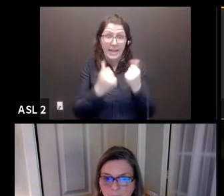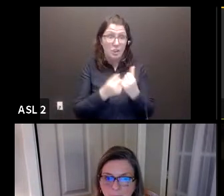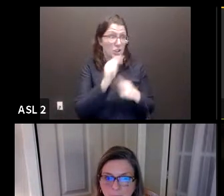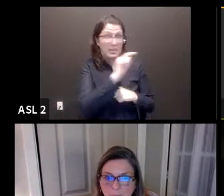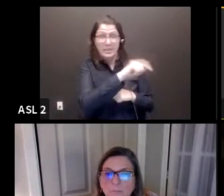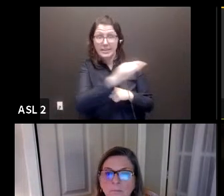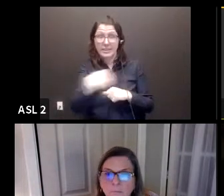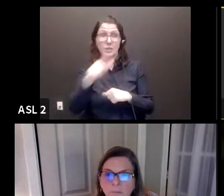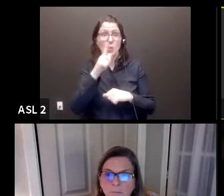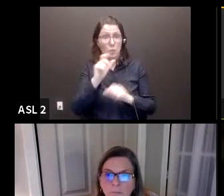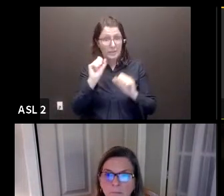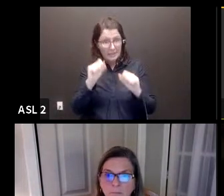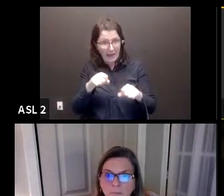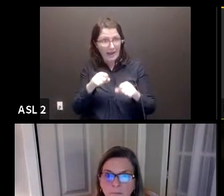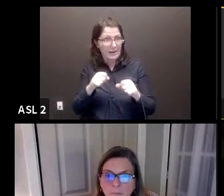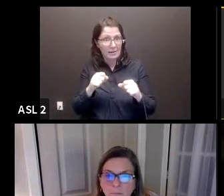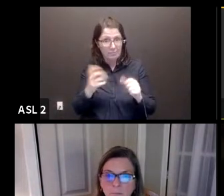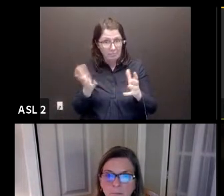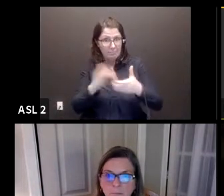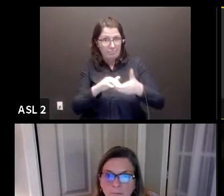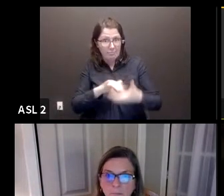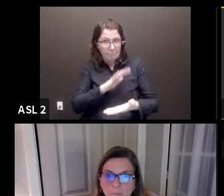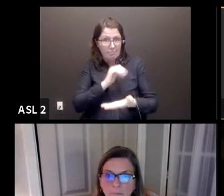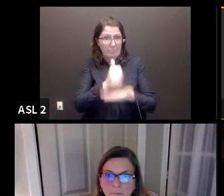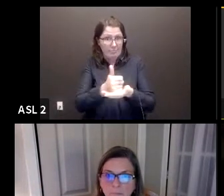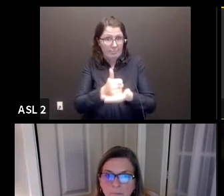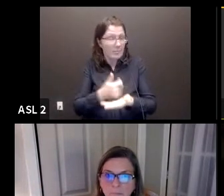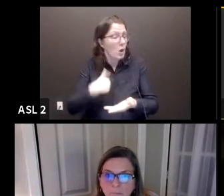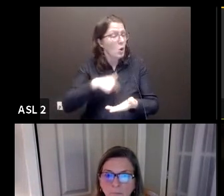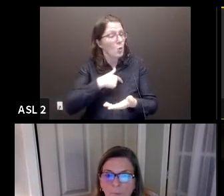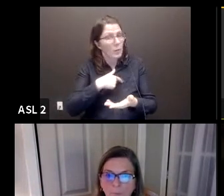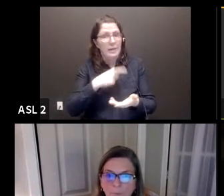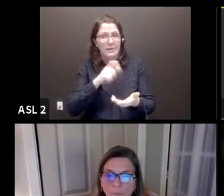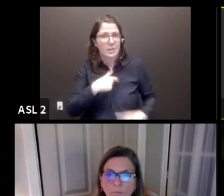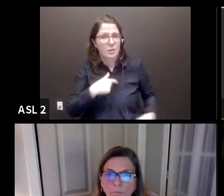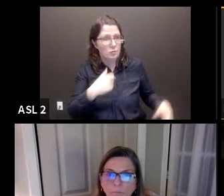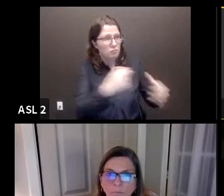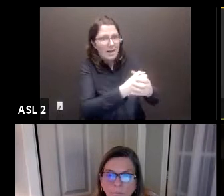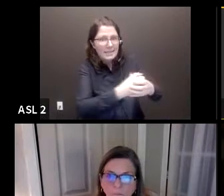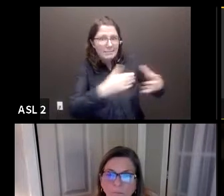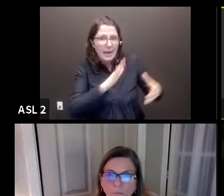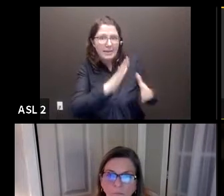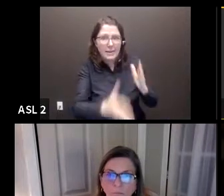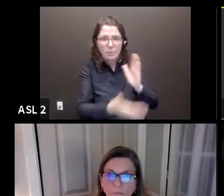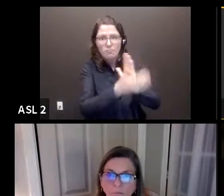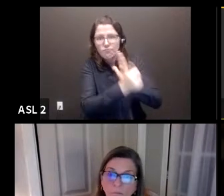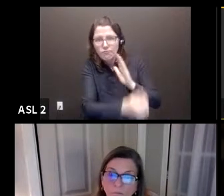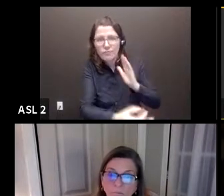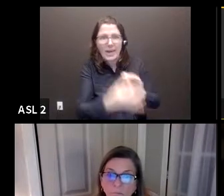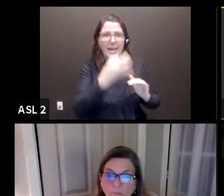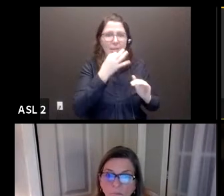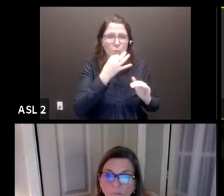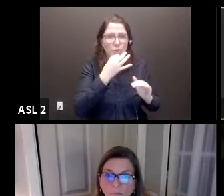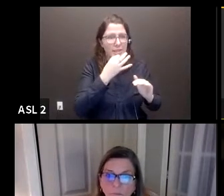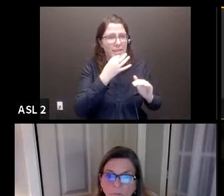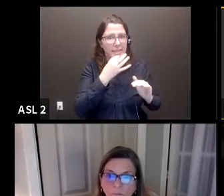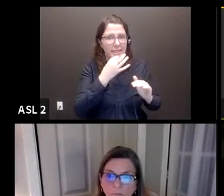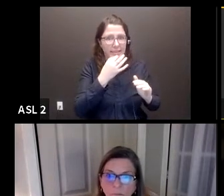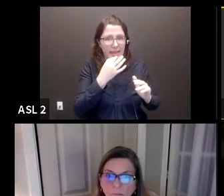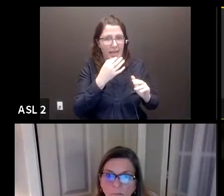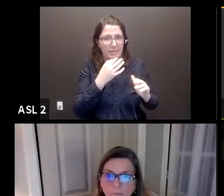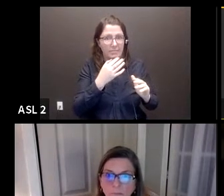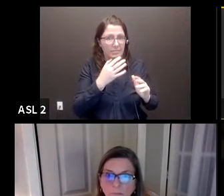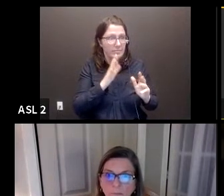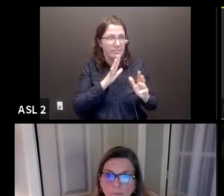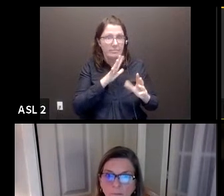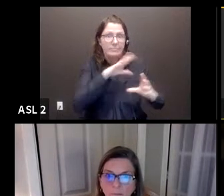on their expertise build on what they can do and to provide them the service they needed to work in their lanes and to